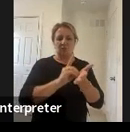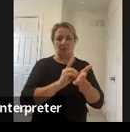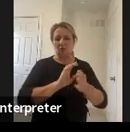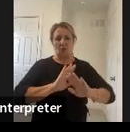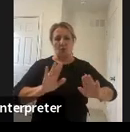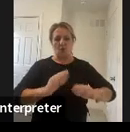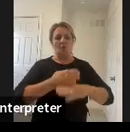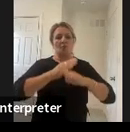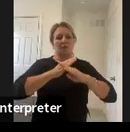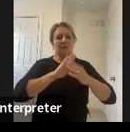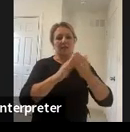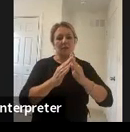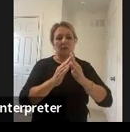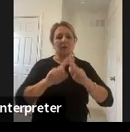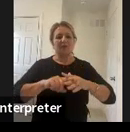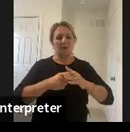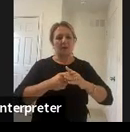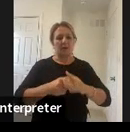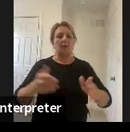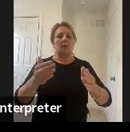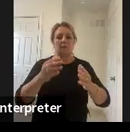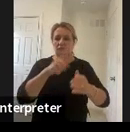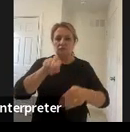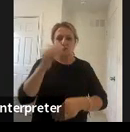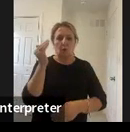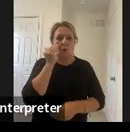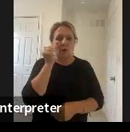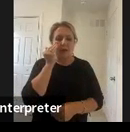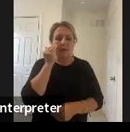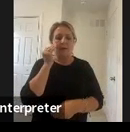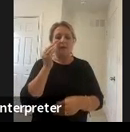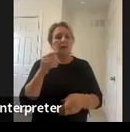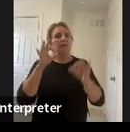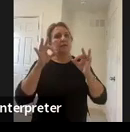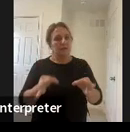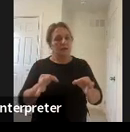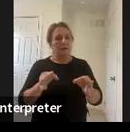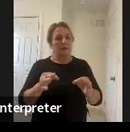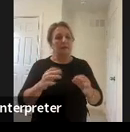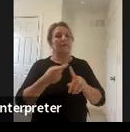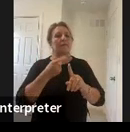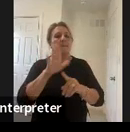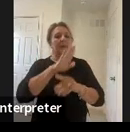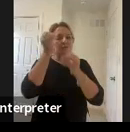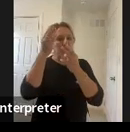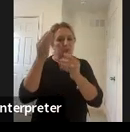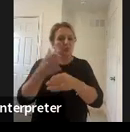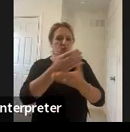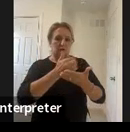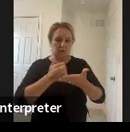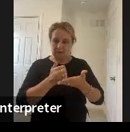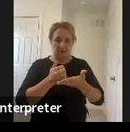community starts with building awareness and making informed decisions guided by science and quite certainly not